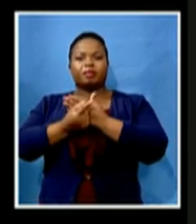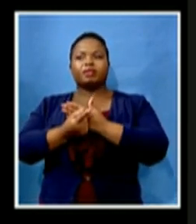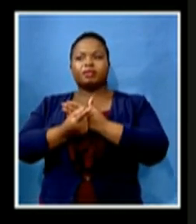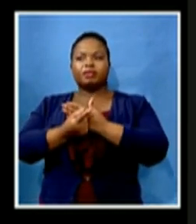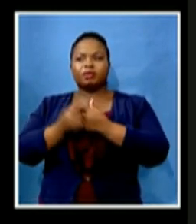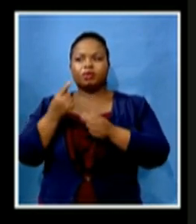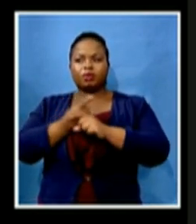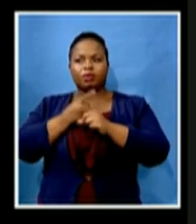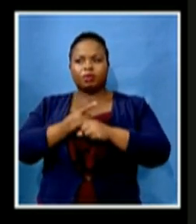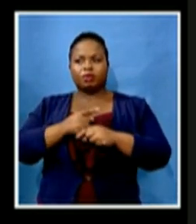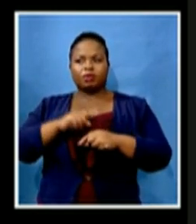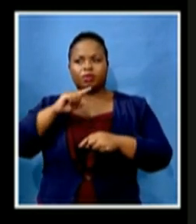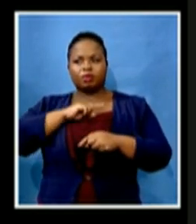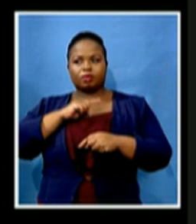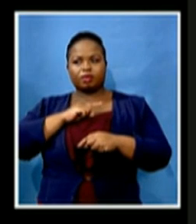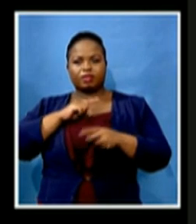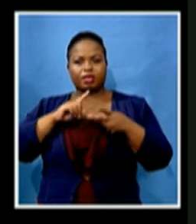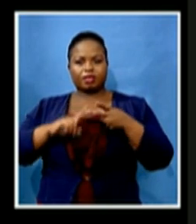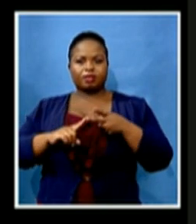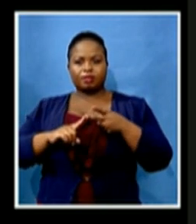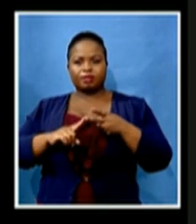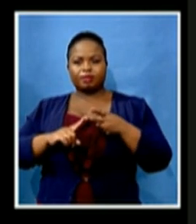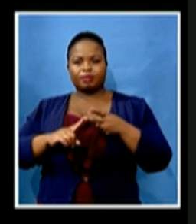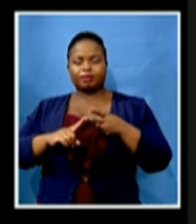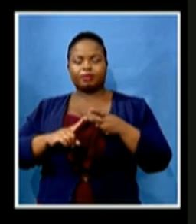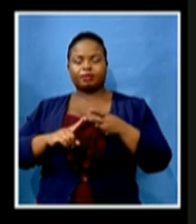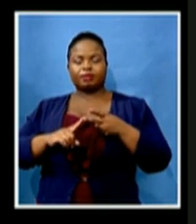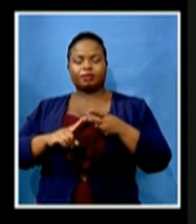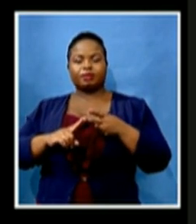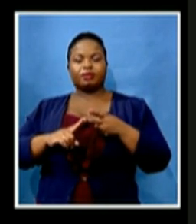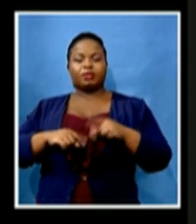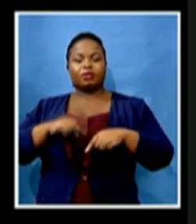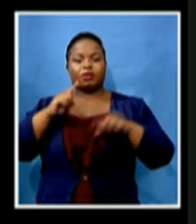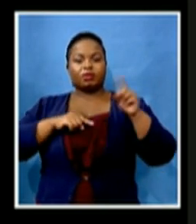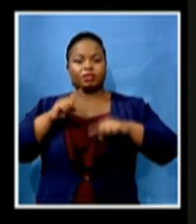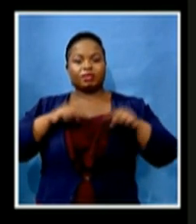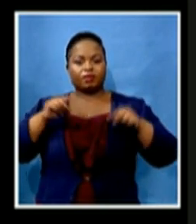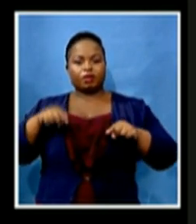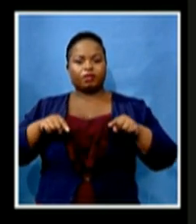The difference between active cases and detected cases